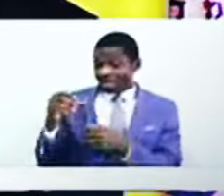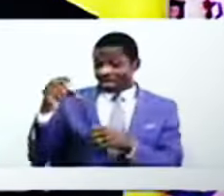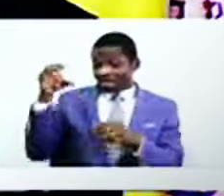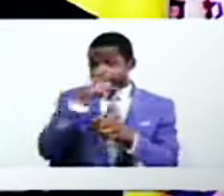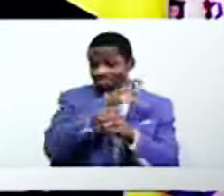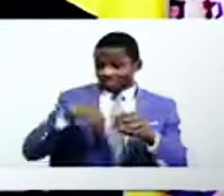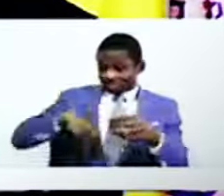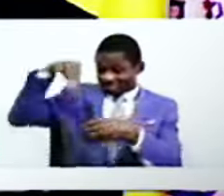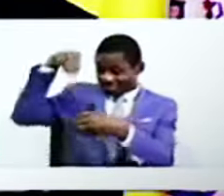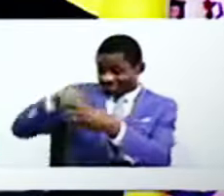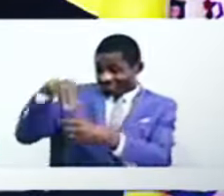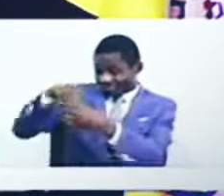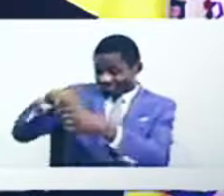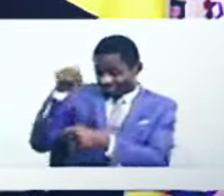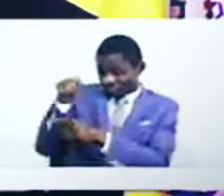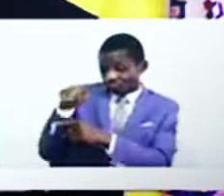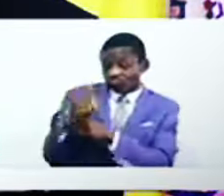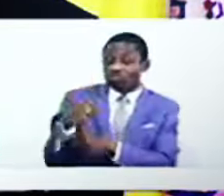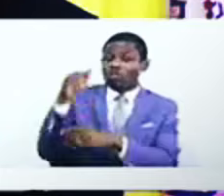glory of God on